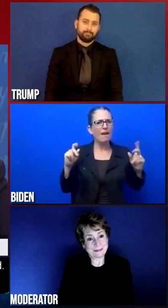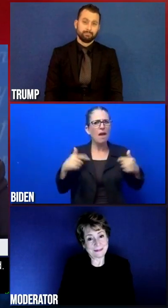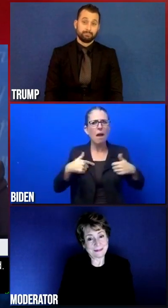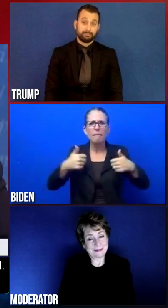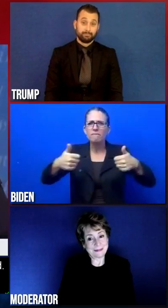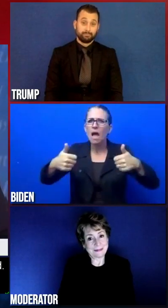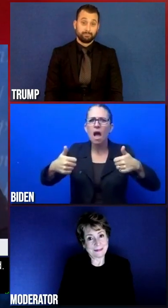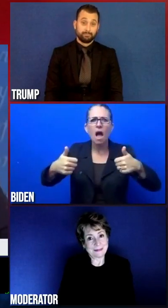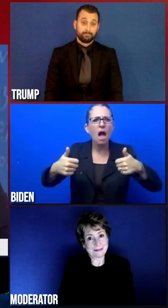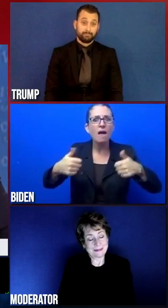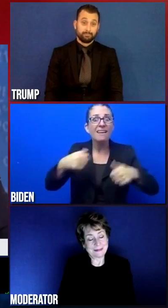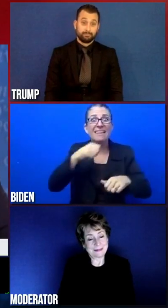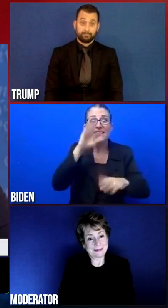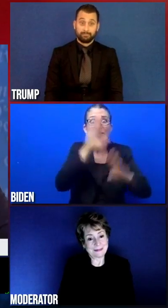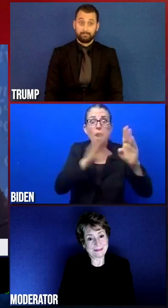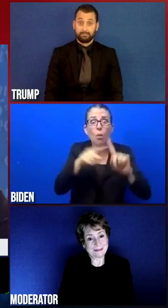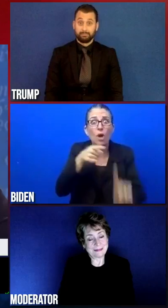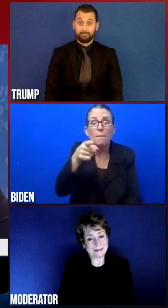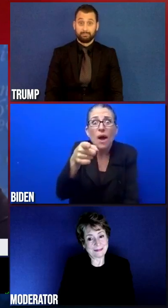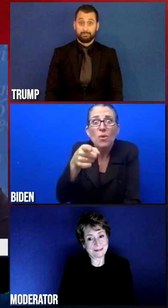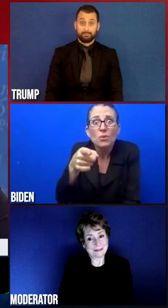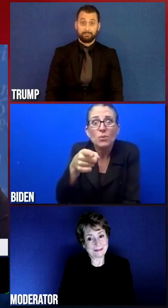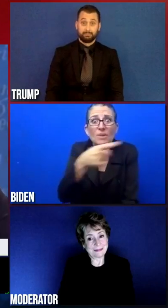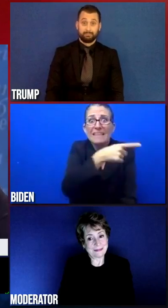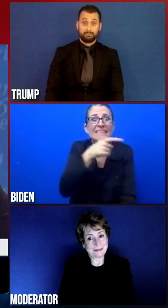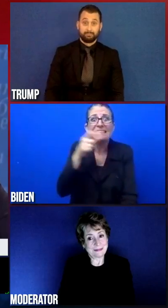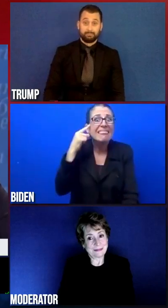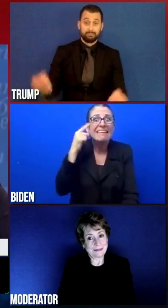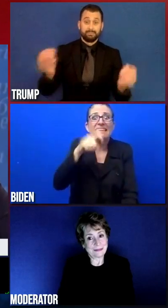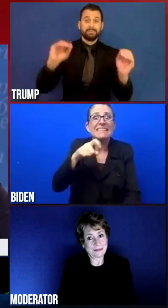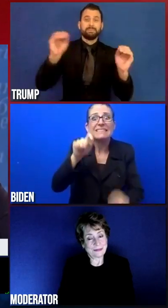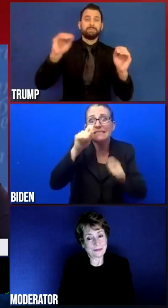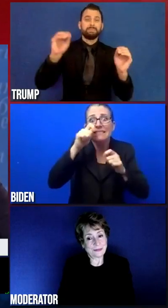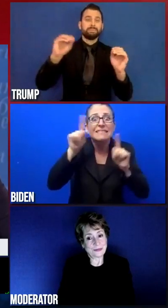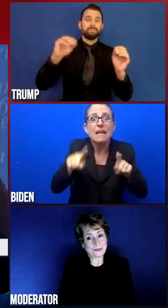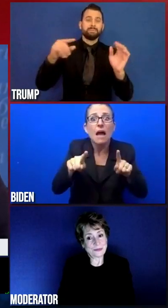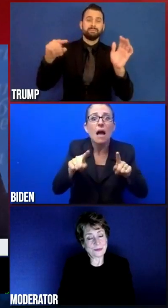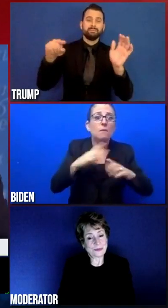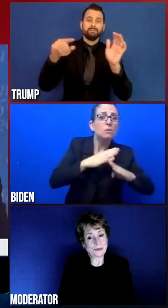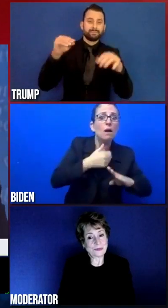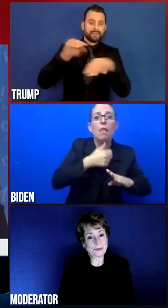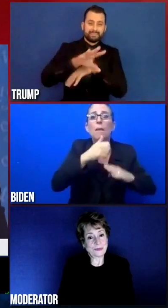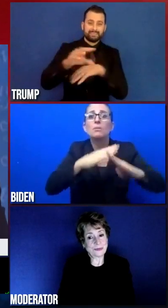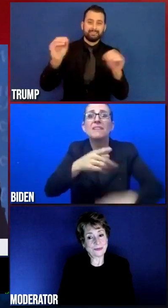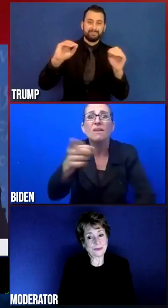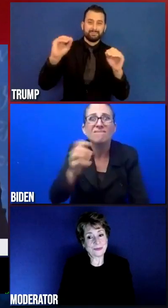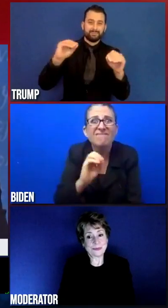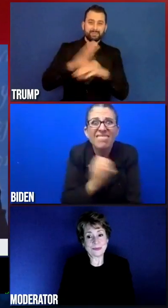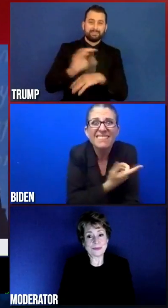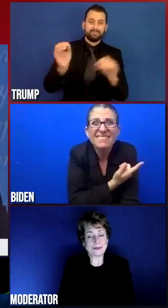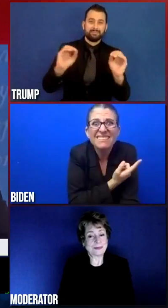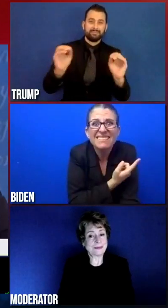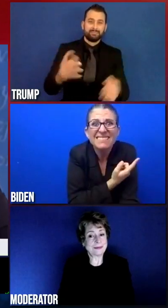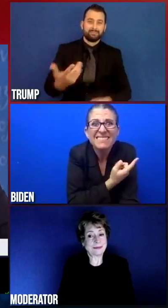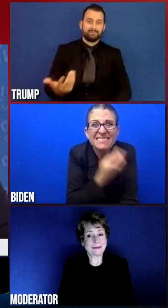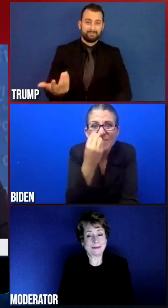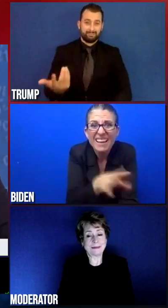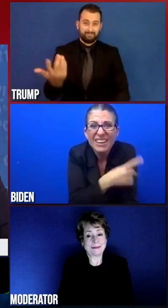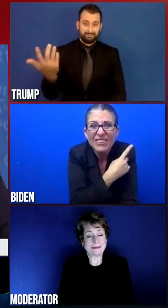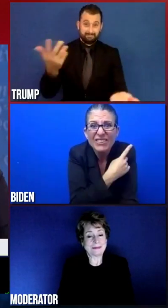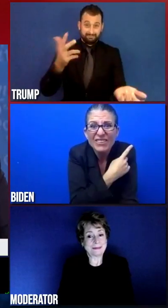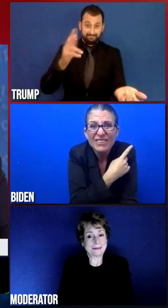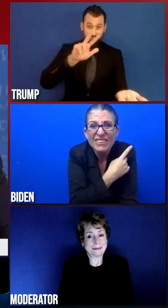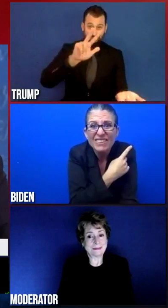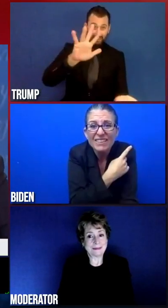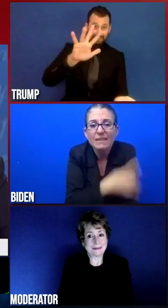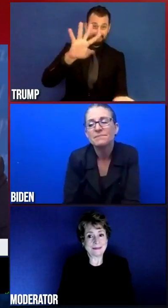negative effect. No negative effect. We've had no negative effect. And we've had 35, 40,000 people at these rallies. Just quickly finish up because I want to